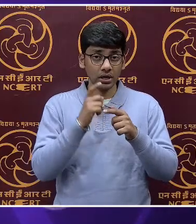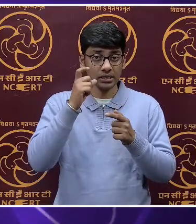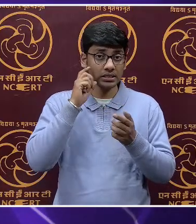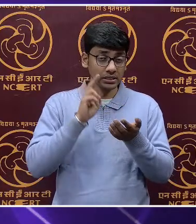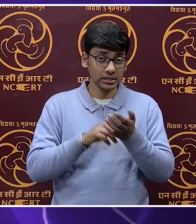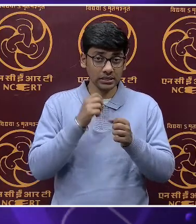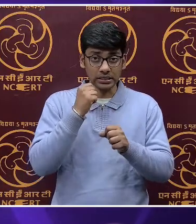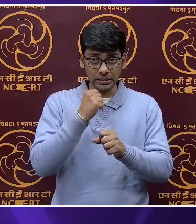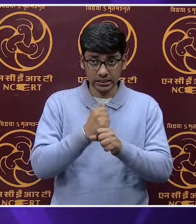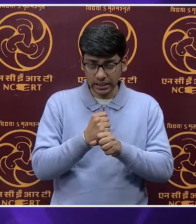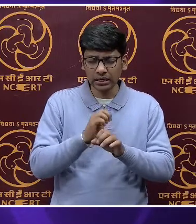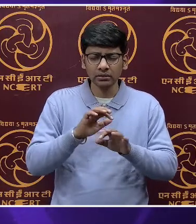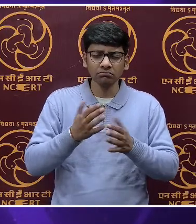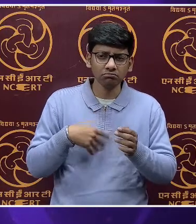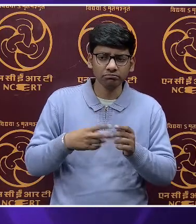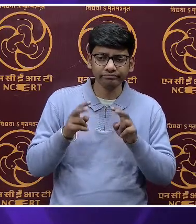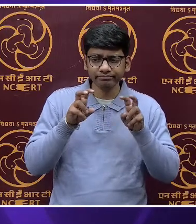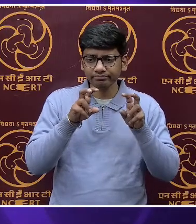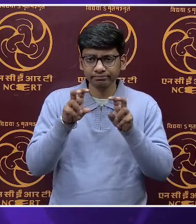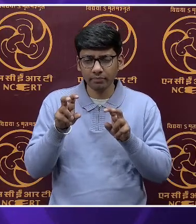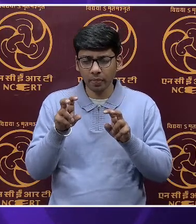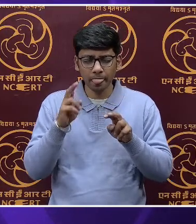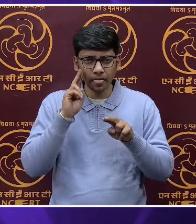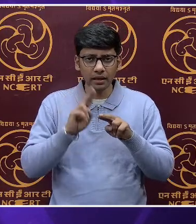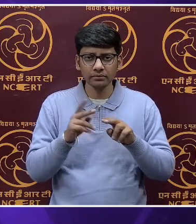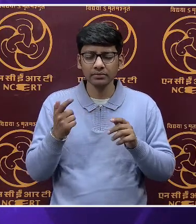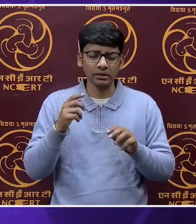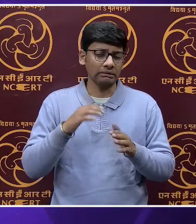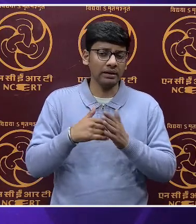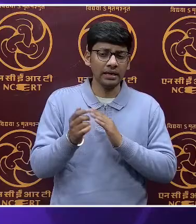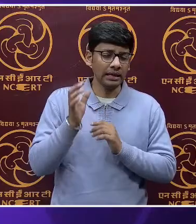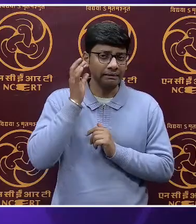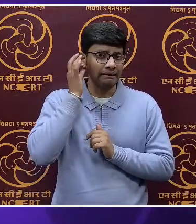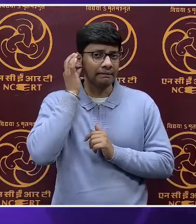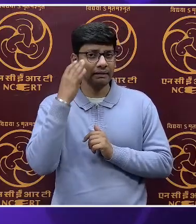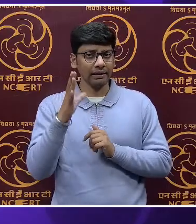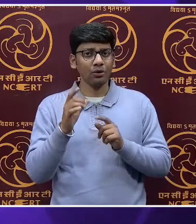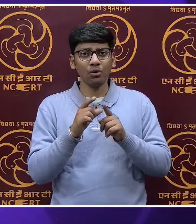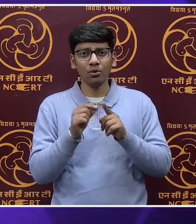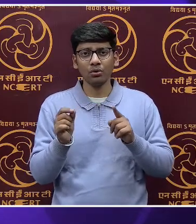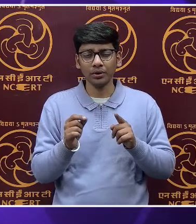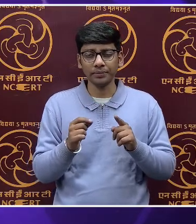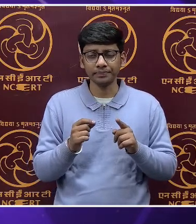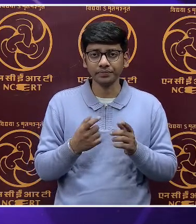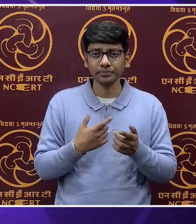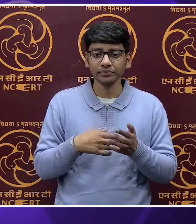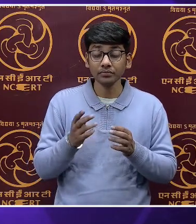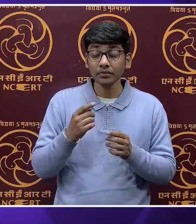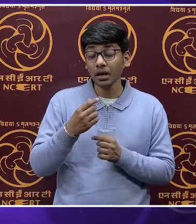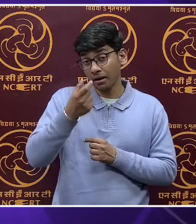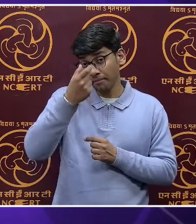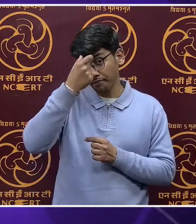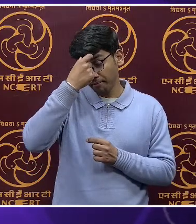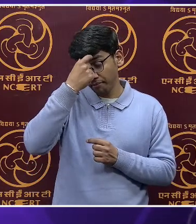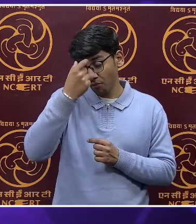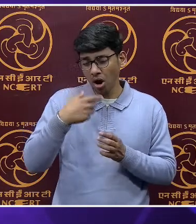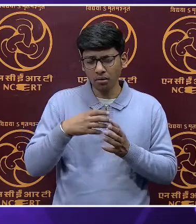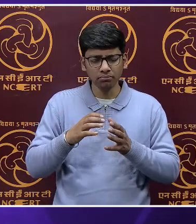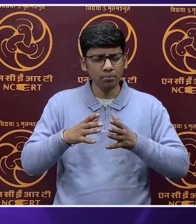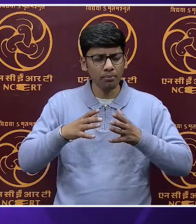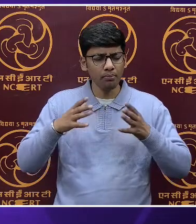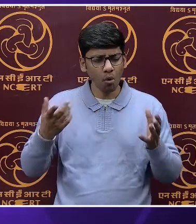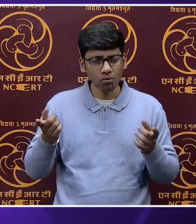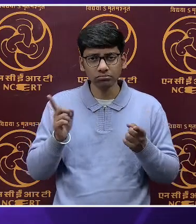of Hiding. no, instead of taking it up front, the issue, the children many a